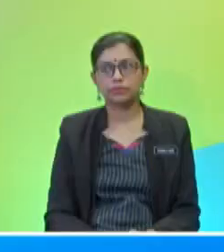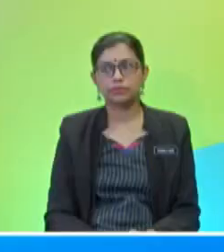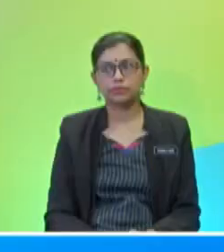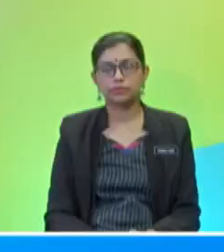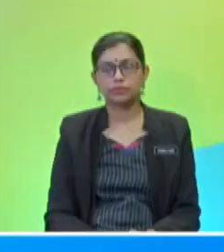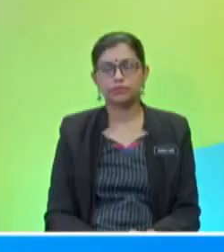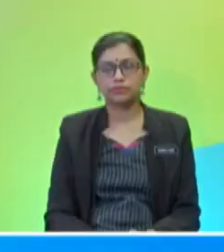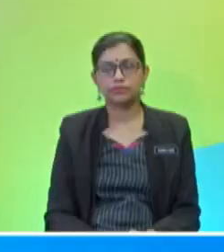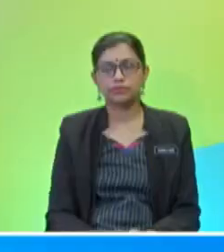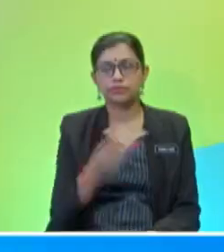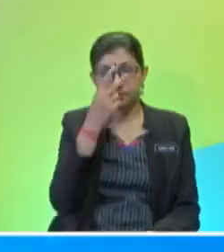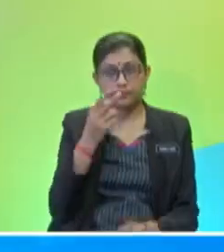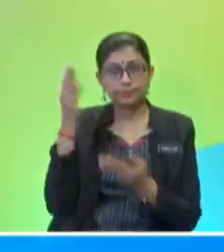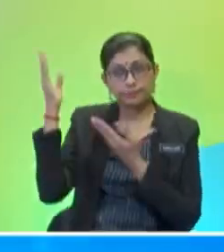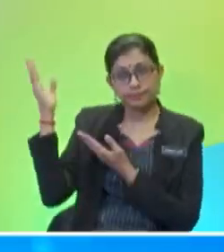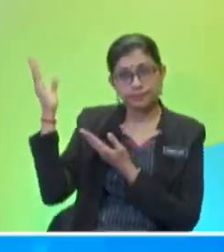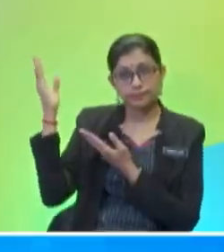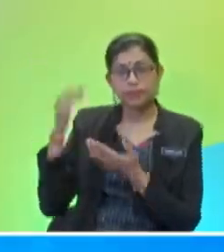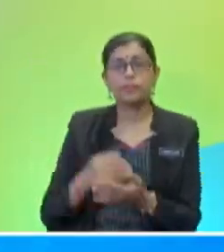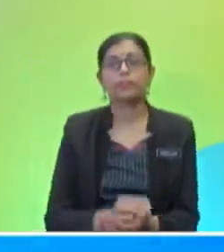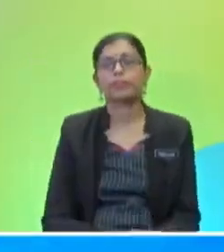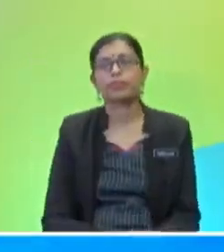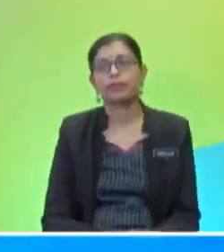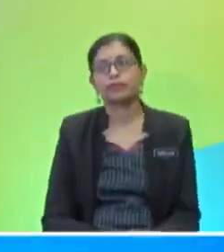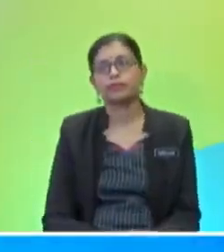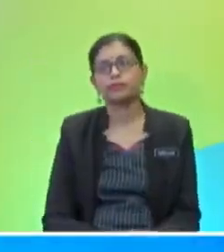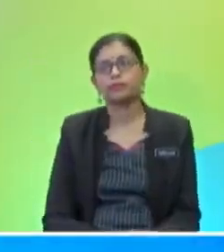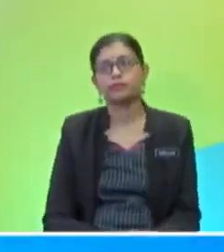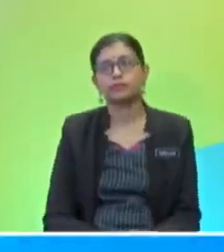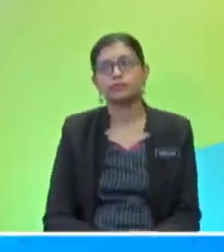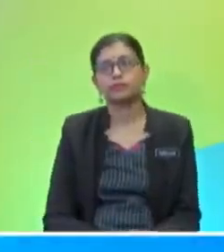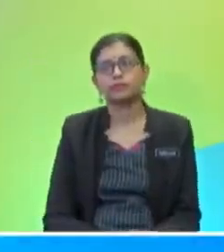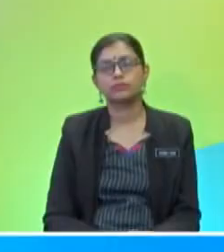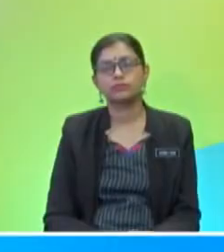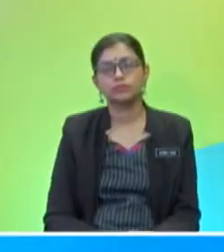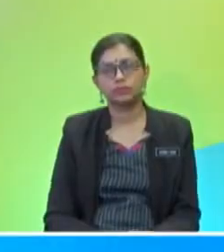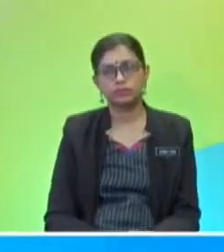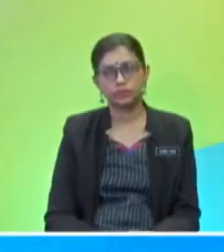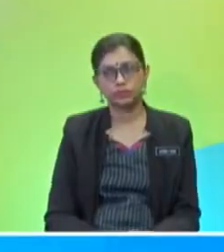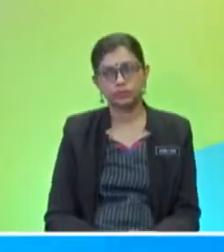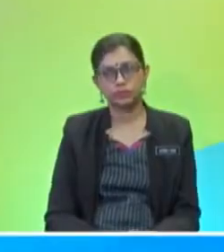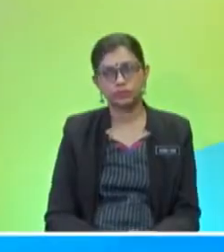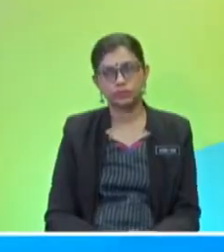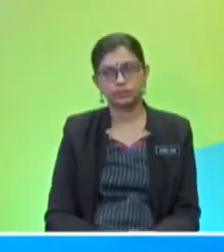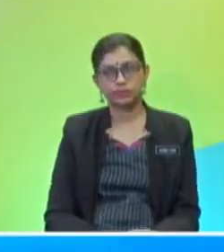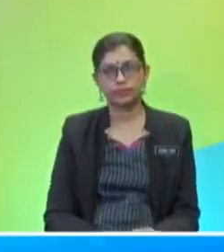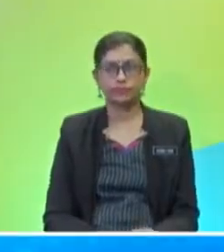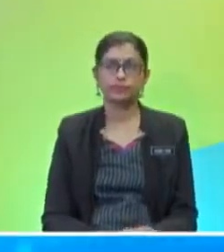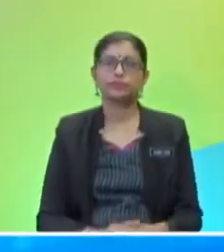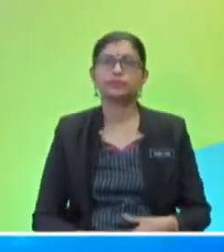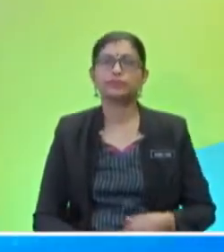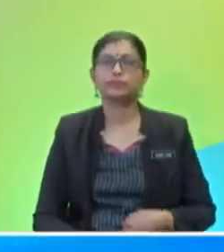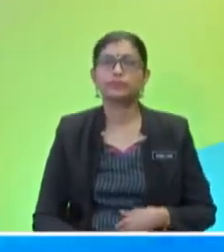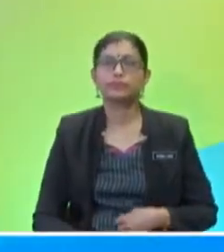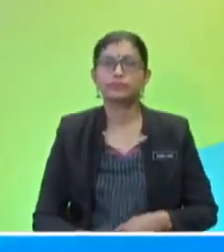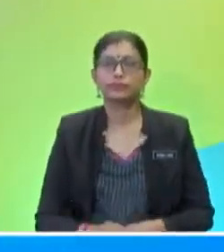other side. So you Okay. said, like Teacher Nina mentioned, it has to be on the same side. Same side as the picture. Okay, Okay. so now this is the most